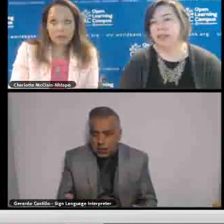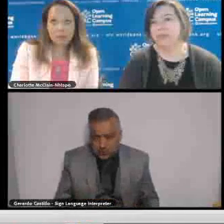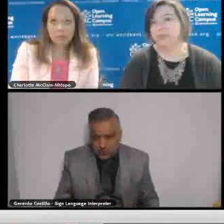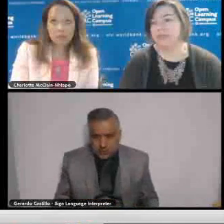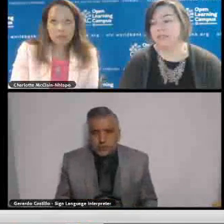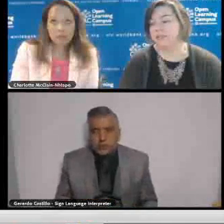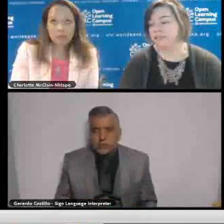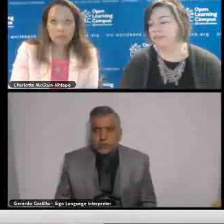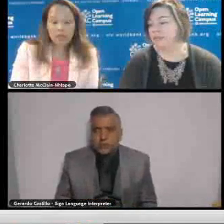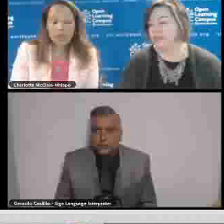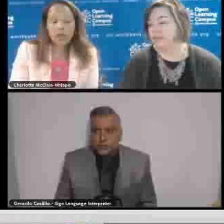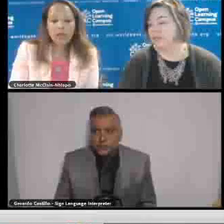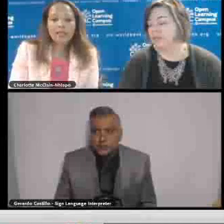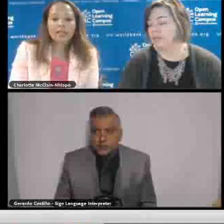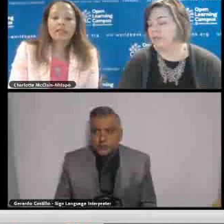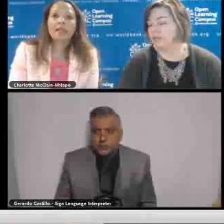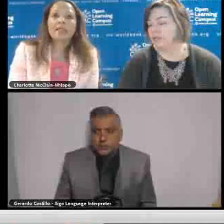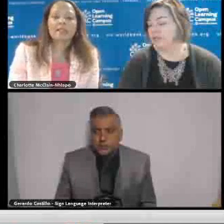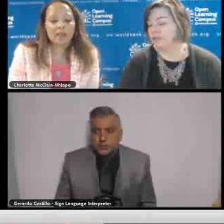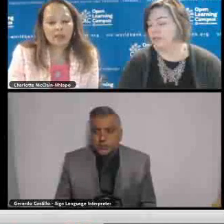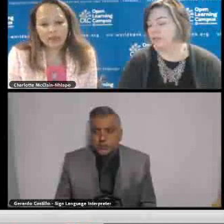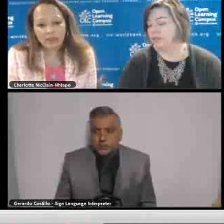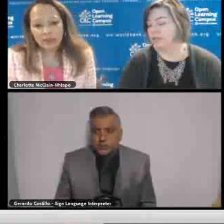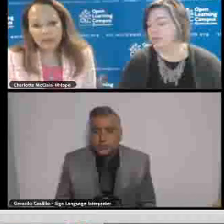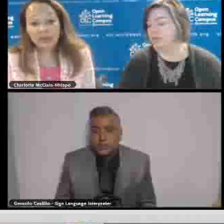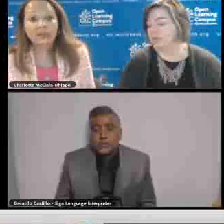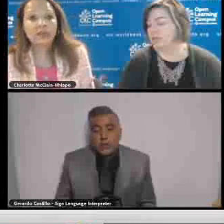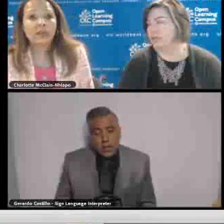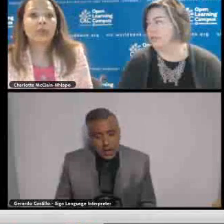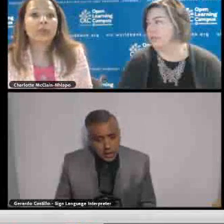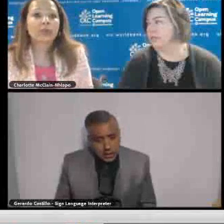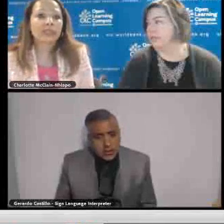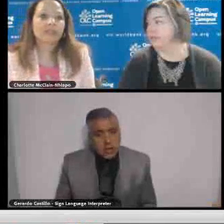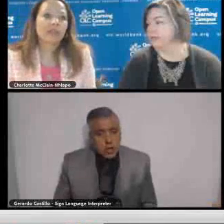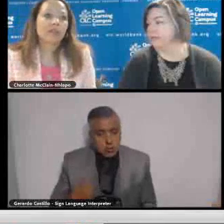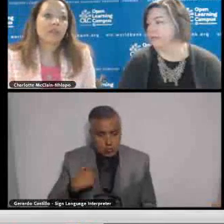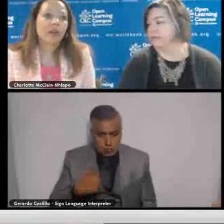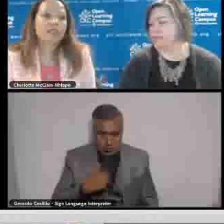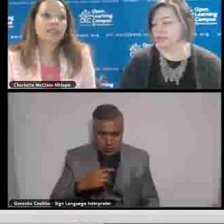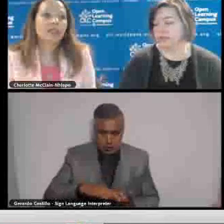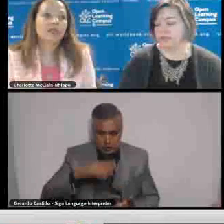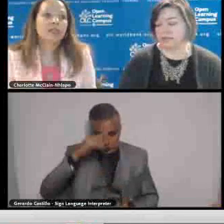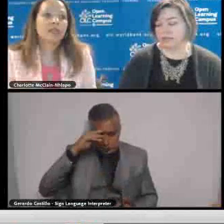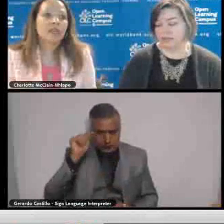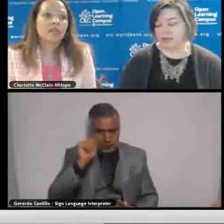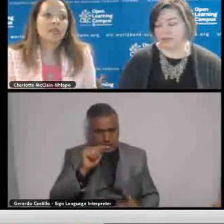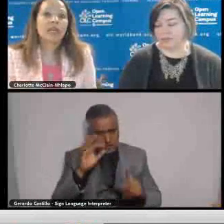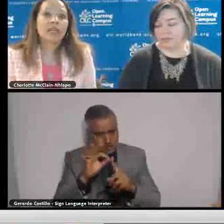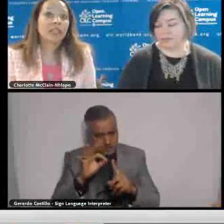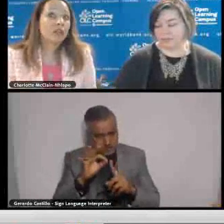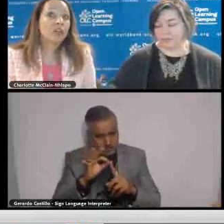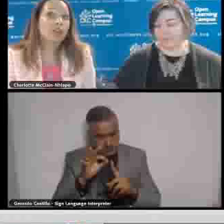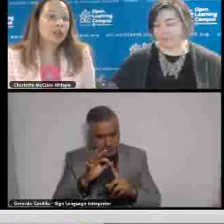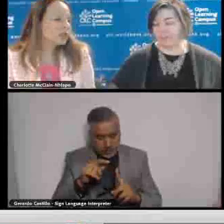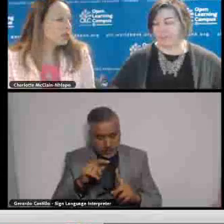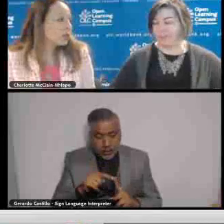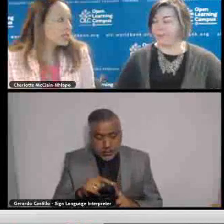address that. And I think a lesson learned certainly from our perspective in Pakistan was that it could not